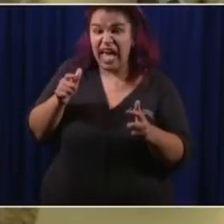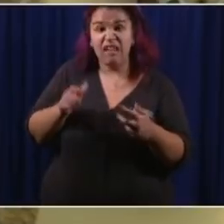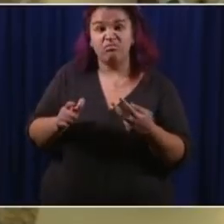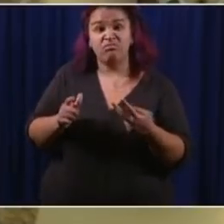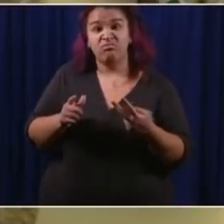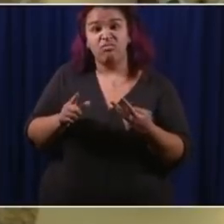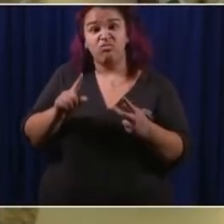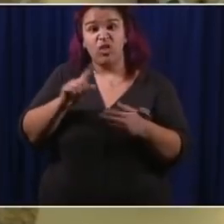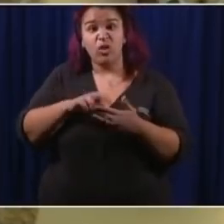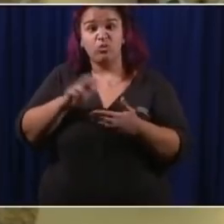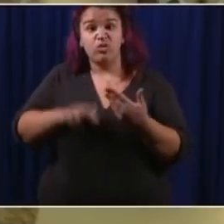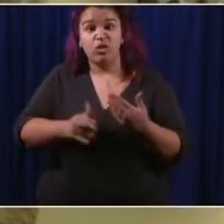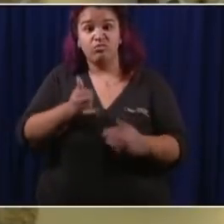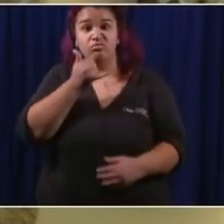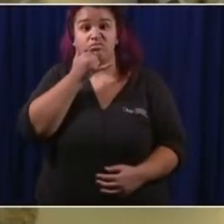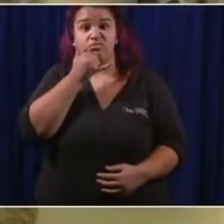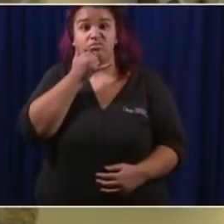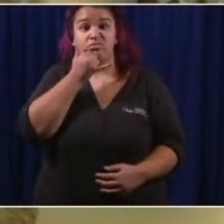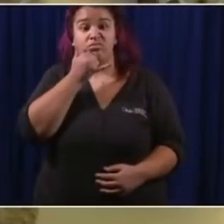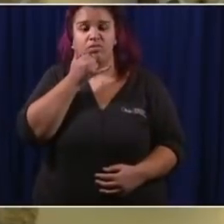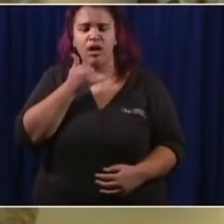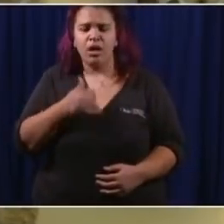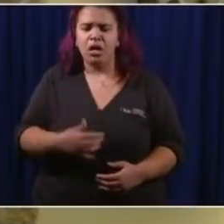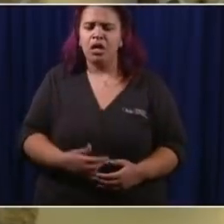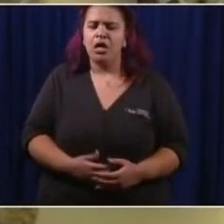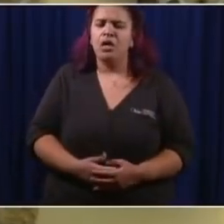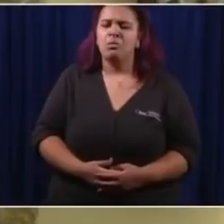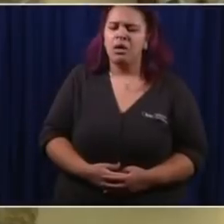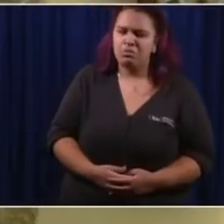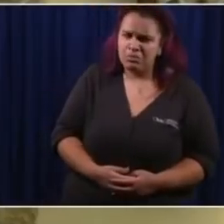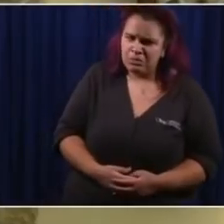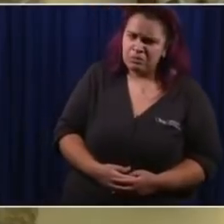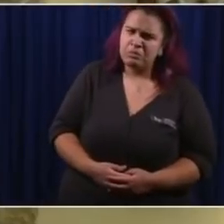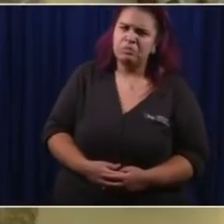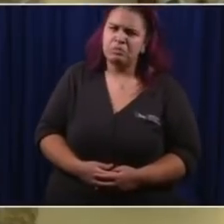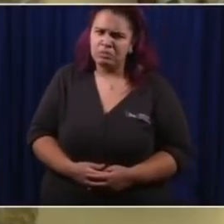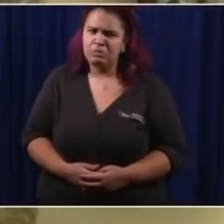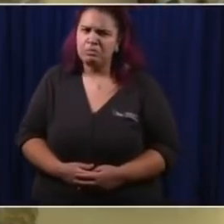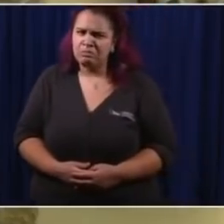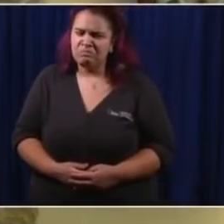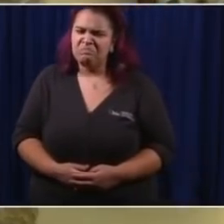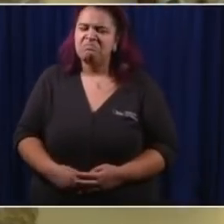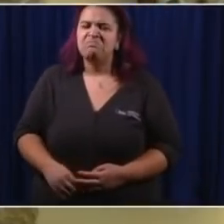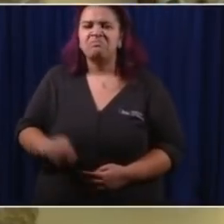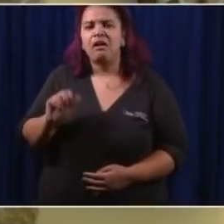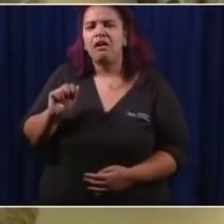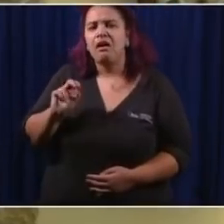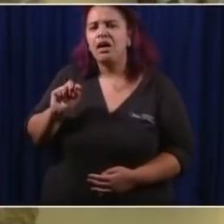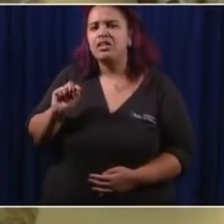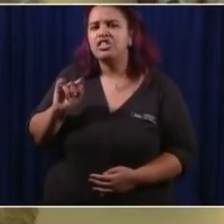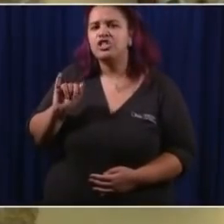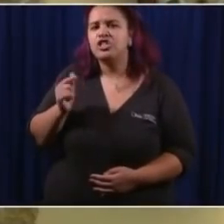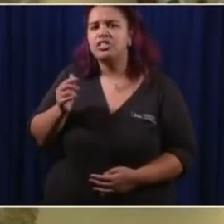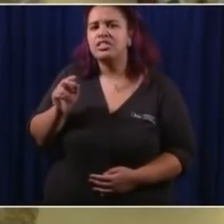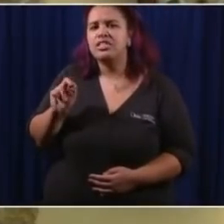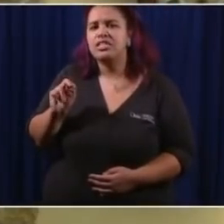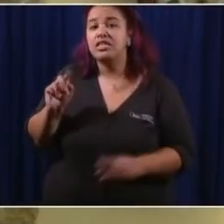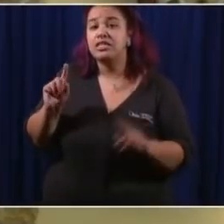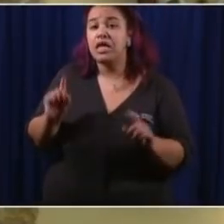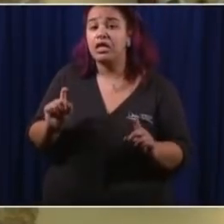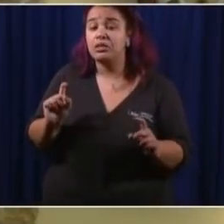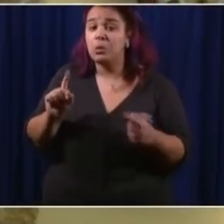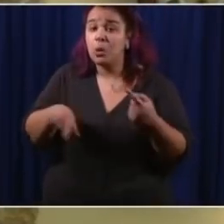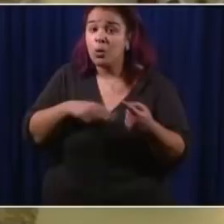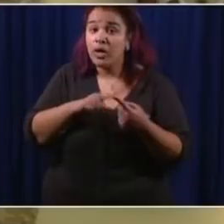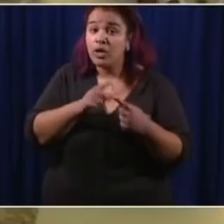there's a place for the antigen tests, but you've got to be strategic about how you deploy that